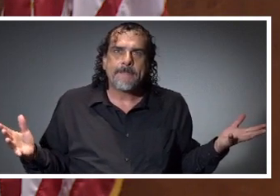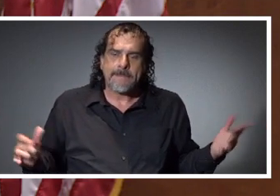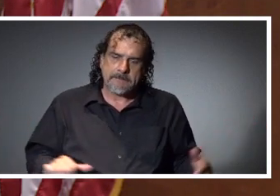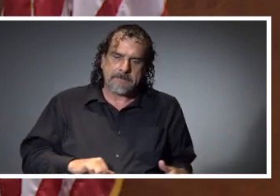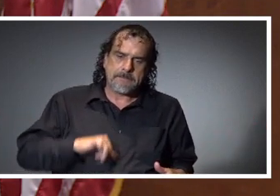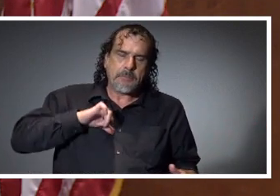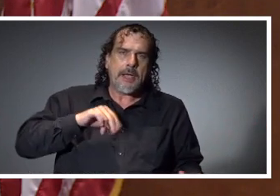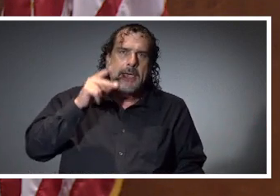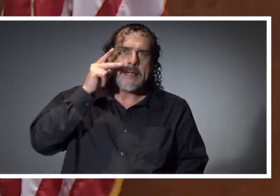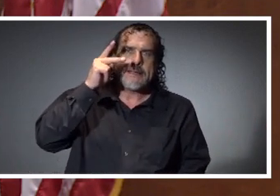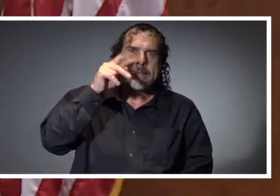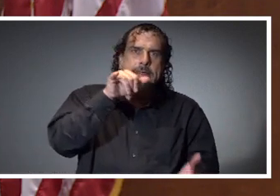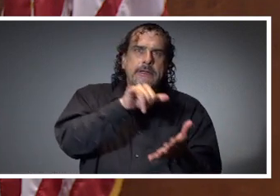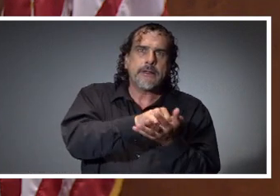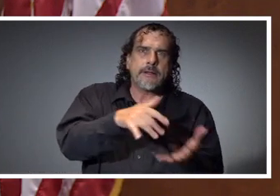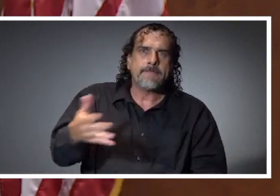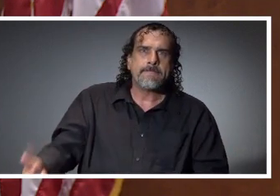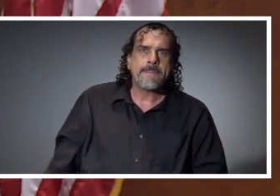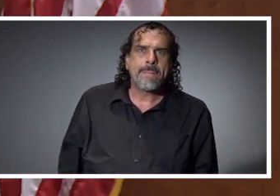that.